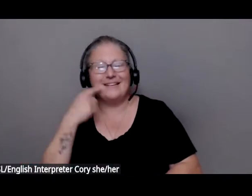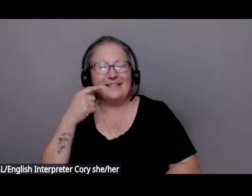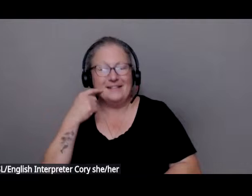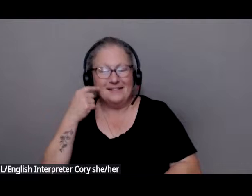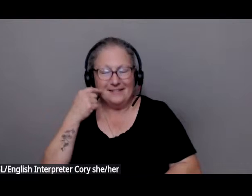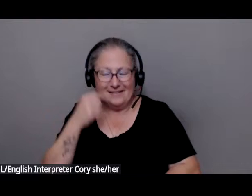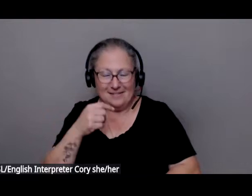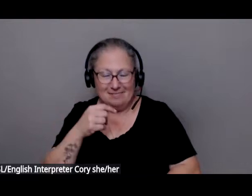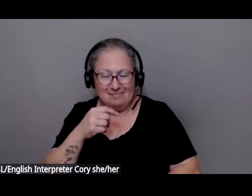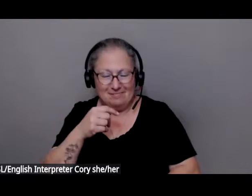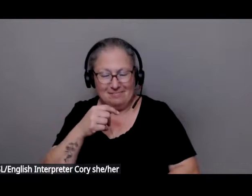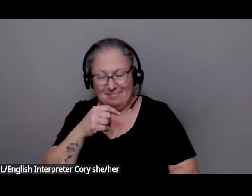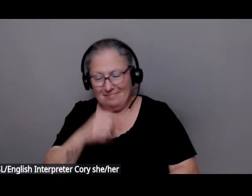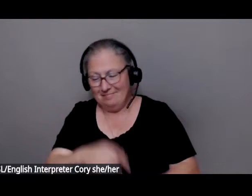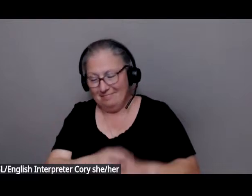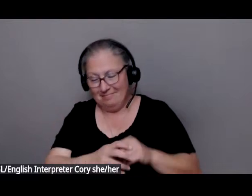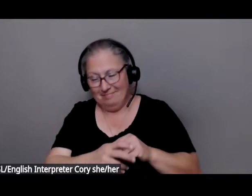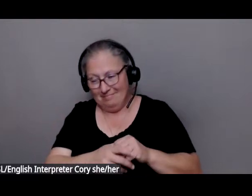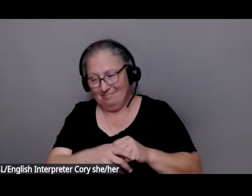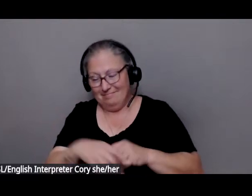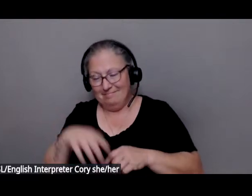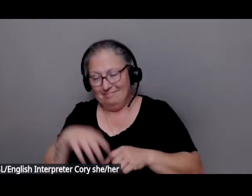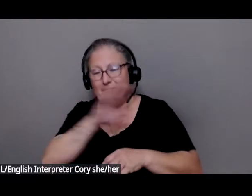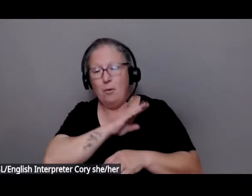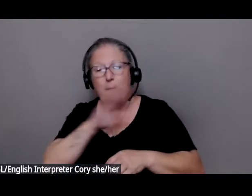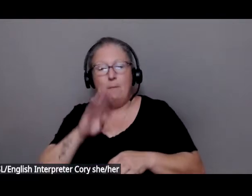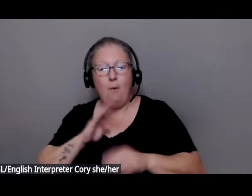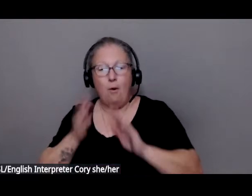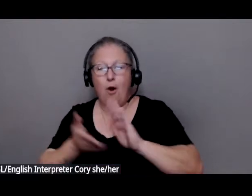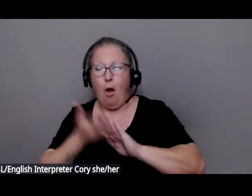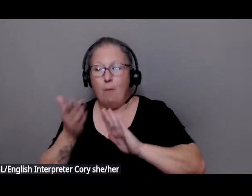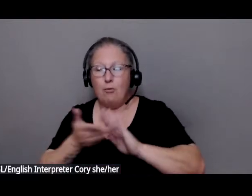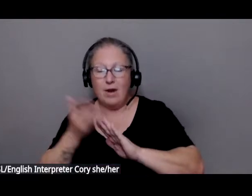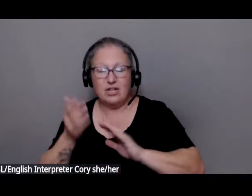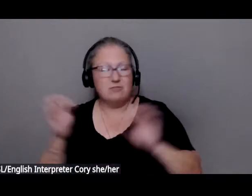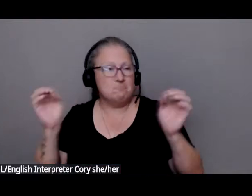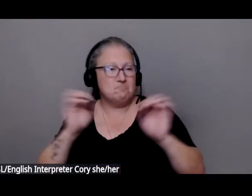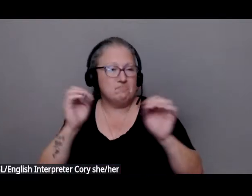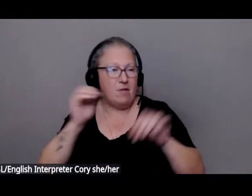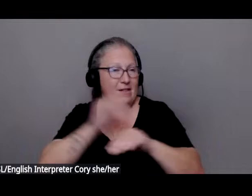Yeah. Board operations, None this evening.